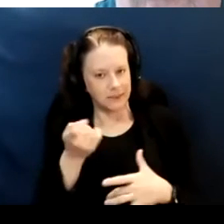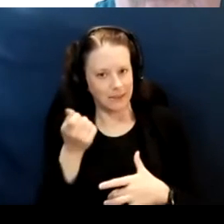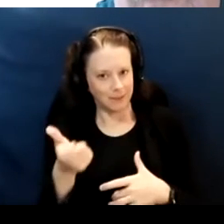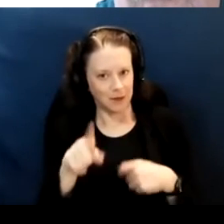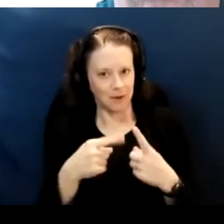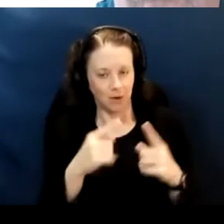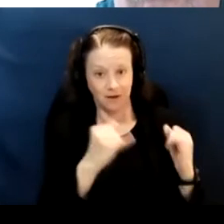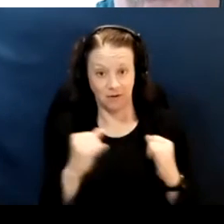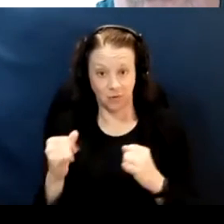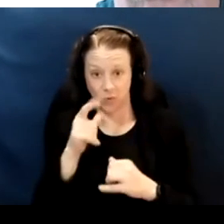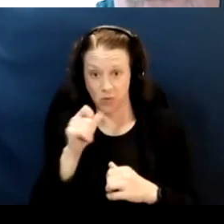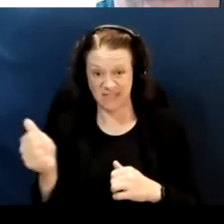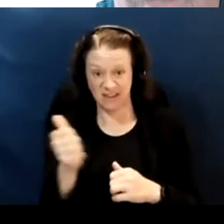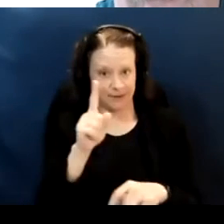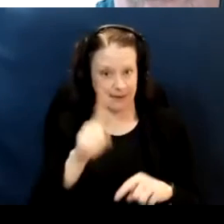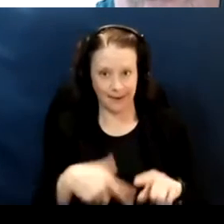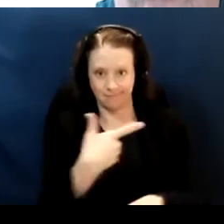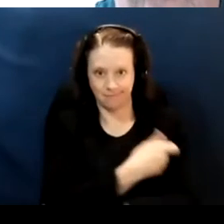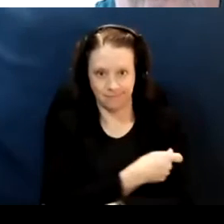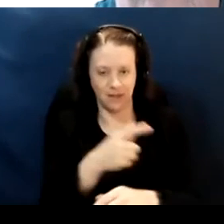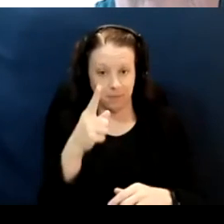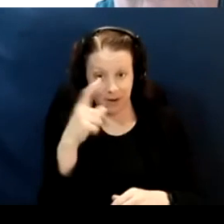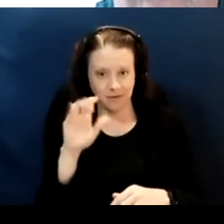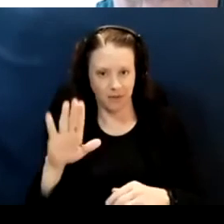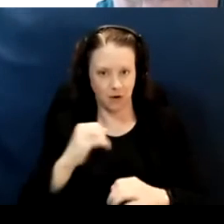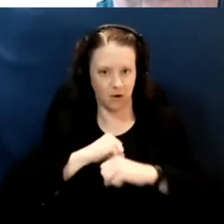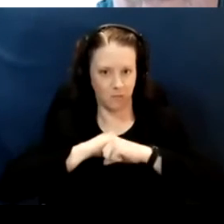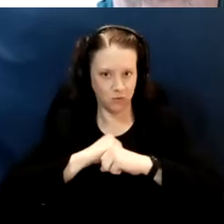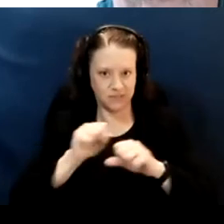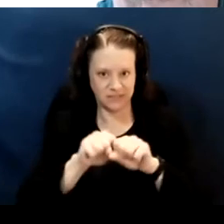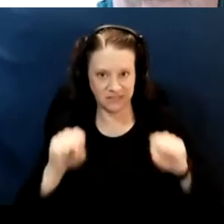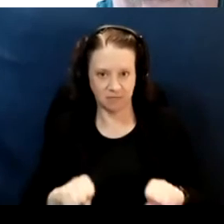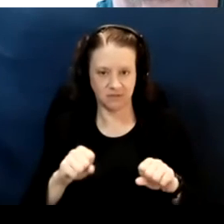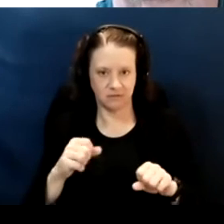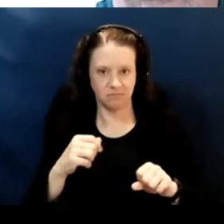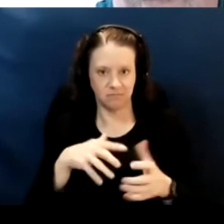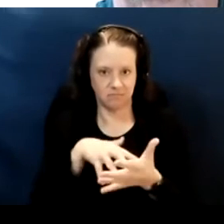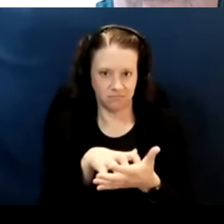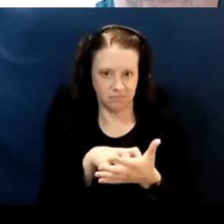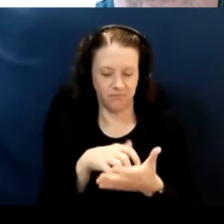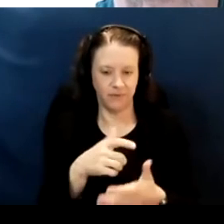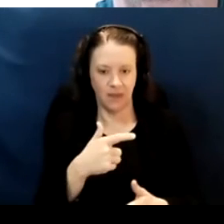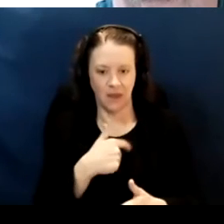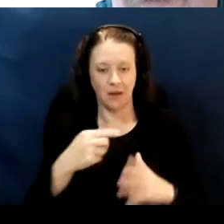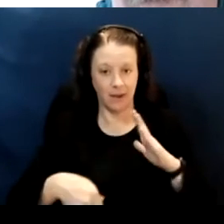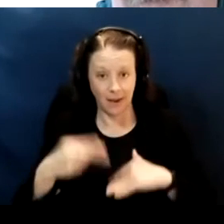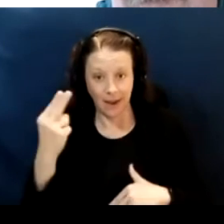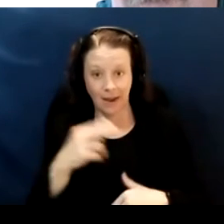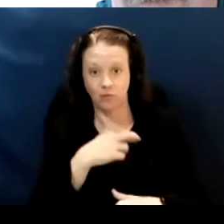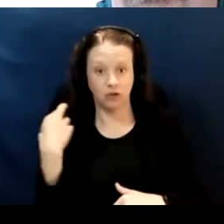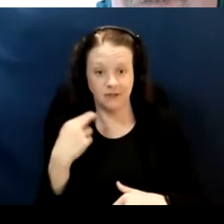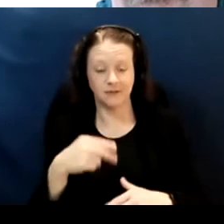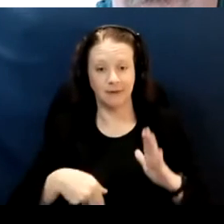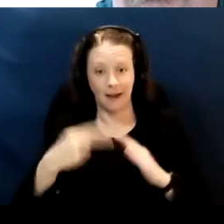who are unable to take this vaccine with compromised immune systems. I am a high risk, highly sensitive individual